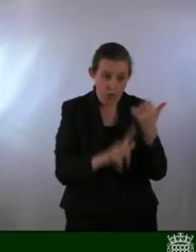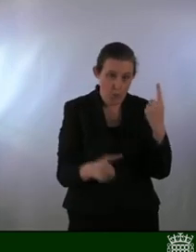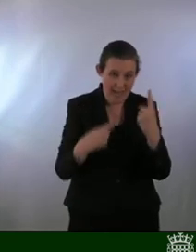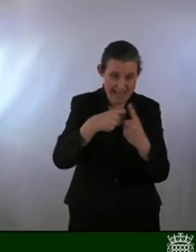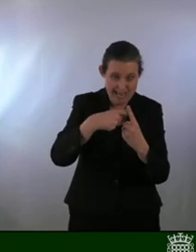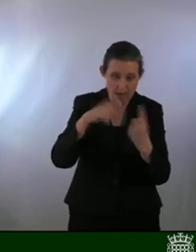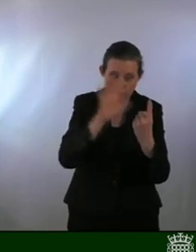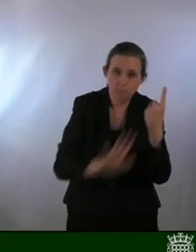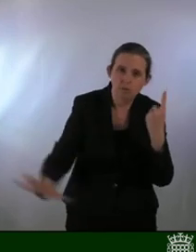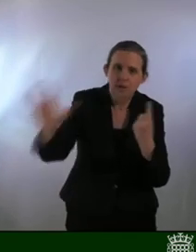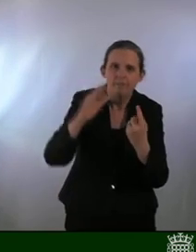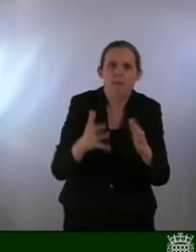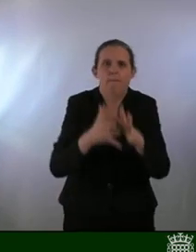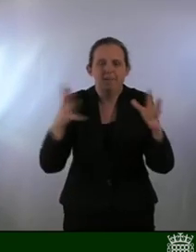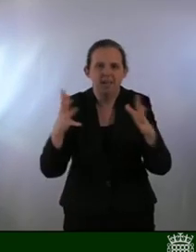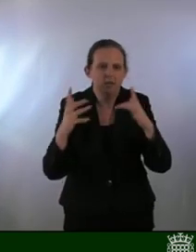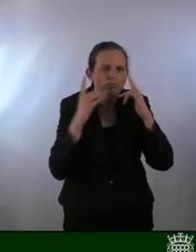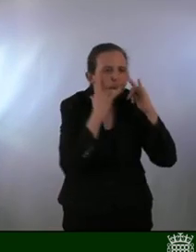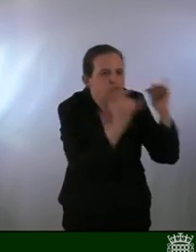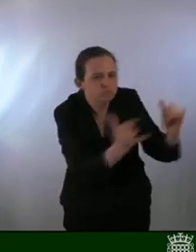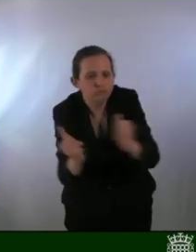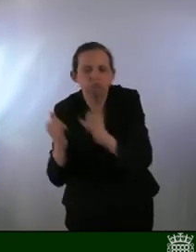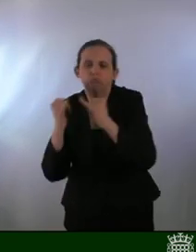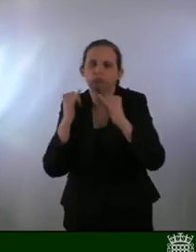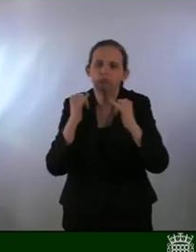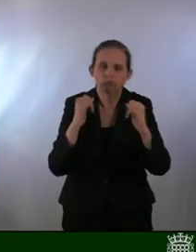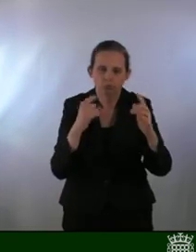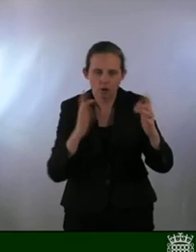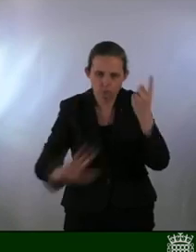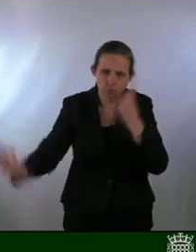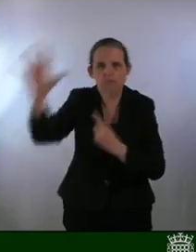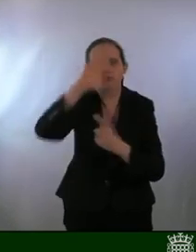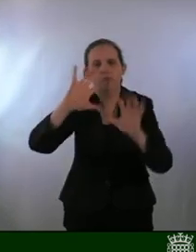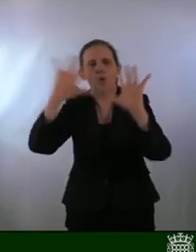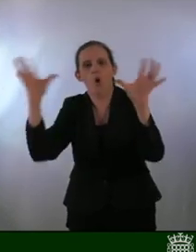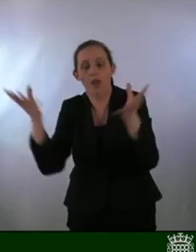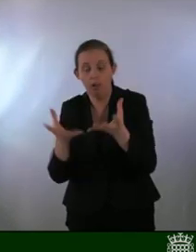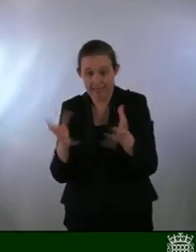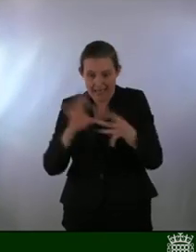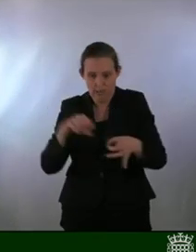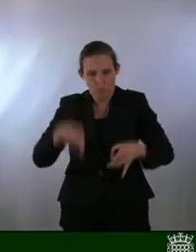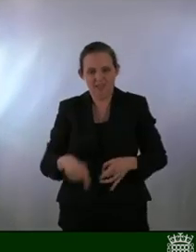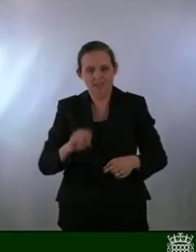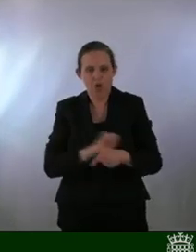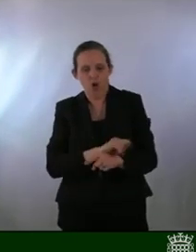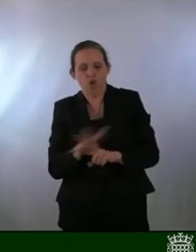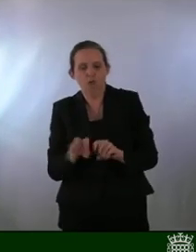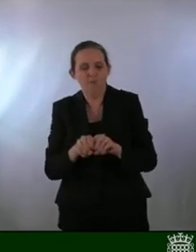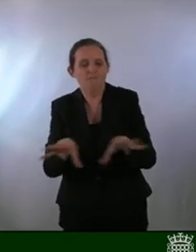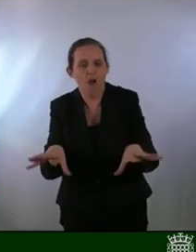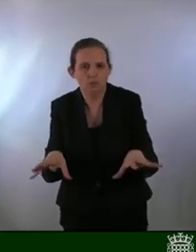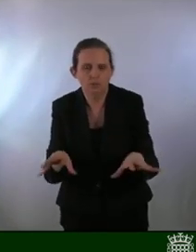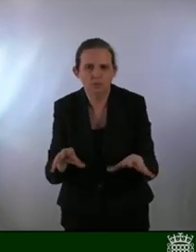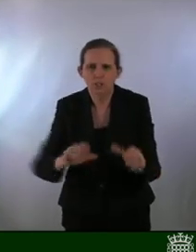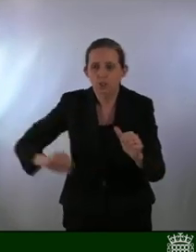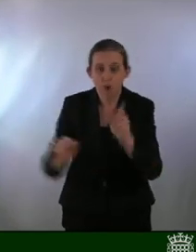UK, one of the biggest surveillance operations in the world of coronavirus. Of course, it happens